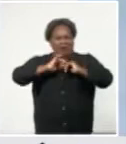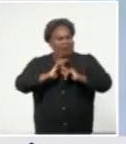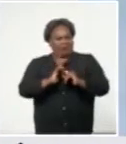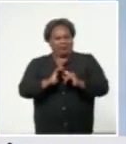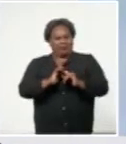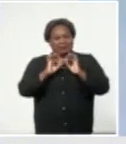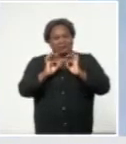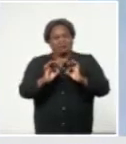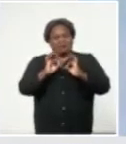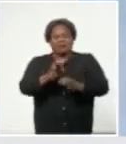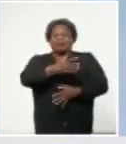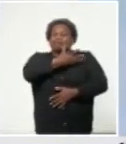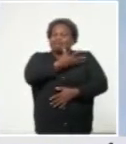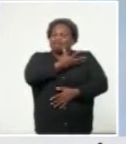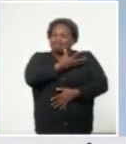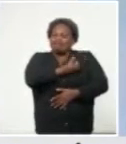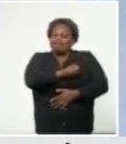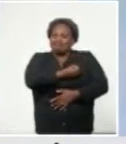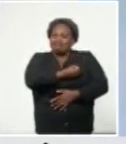today.